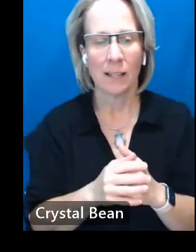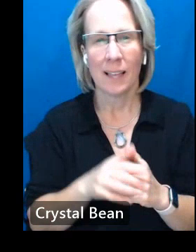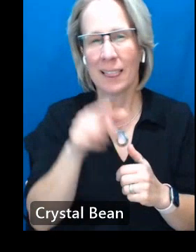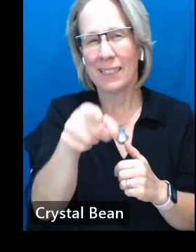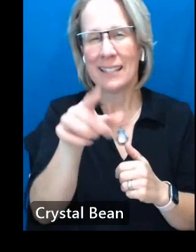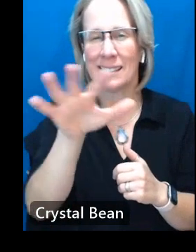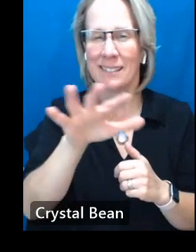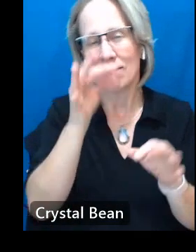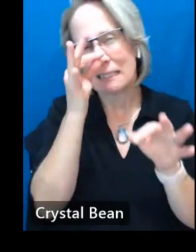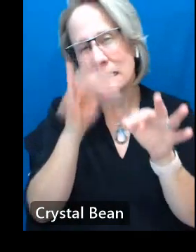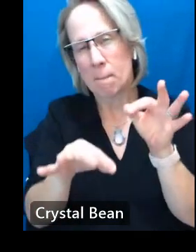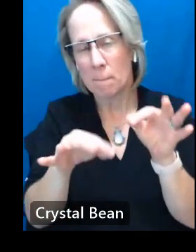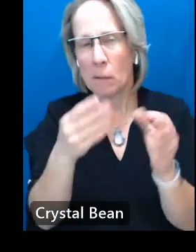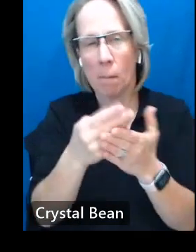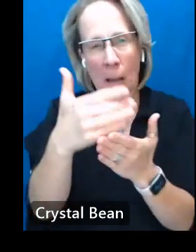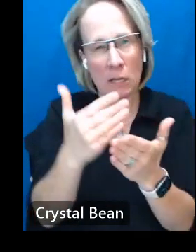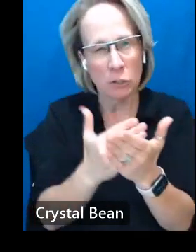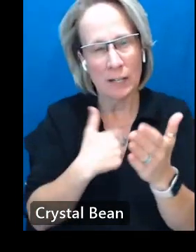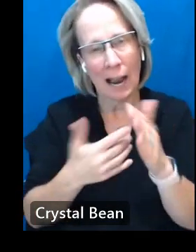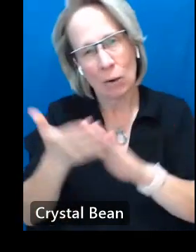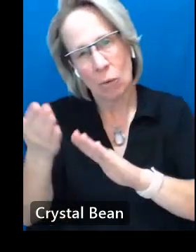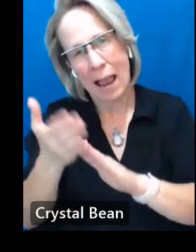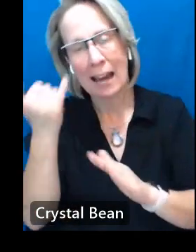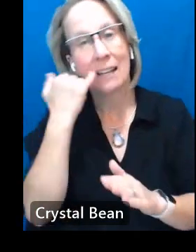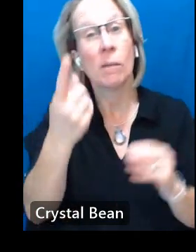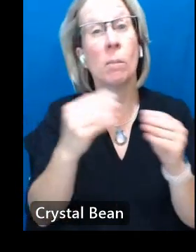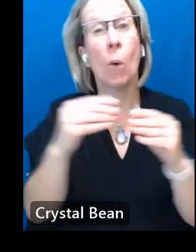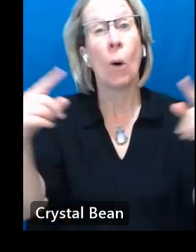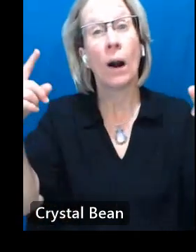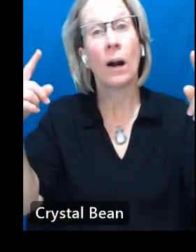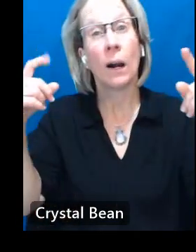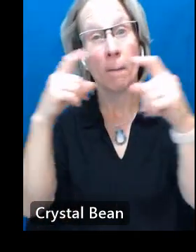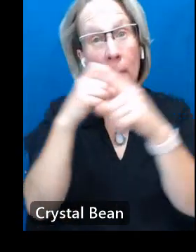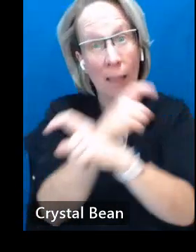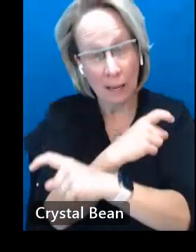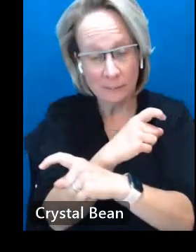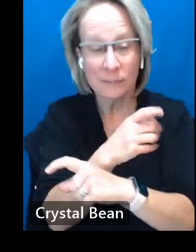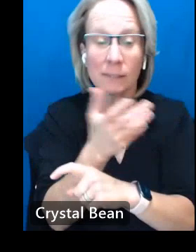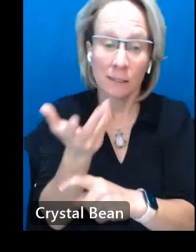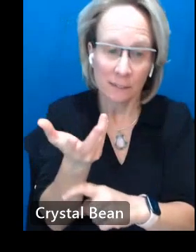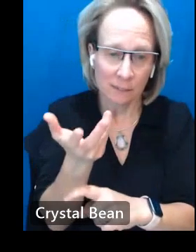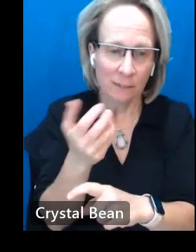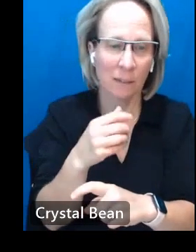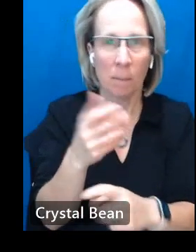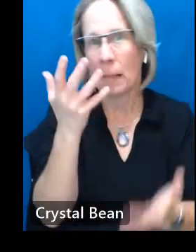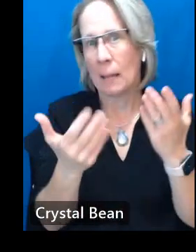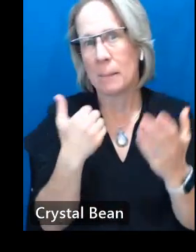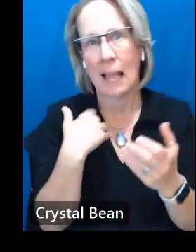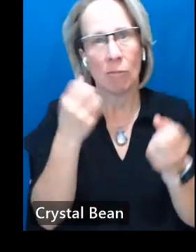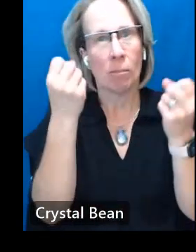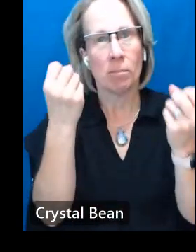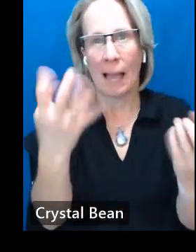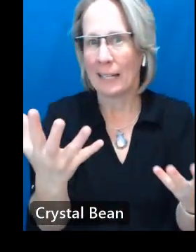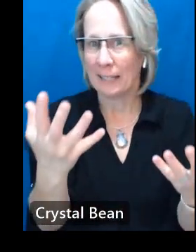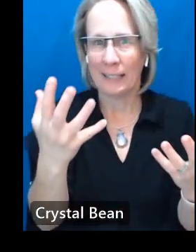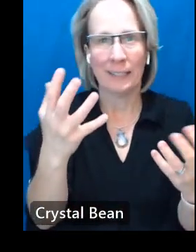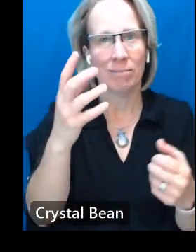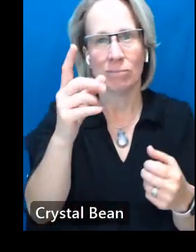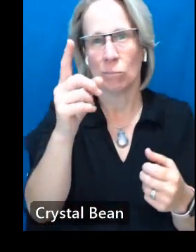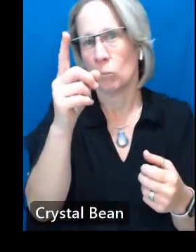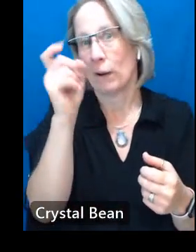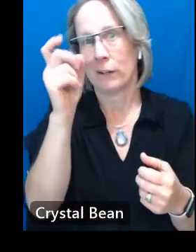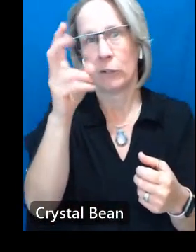ran. You might get, if you ran a complex report, you might get dozens or hundreds of lines here. So this is,